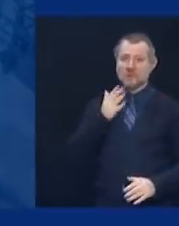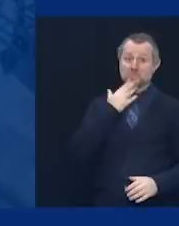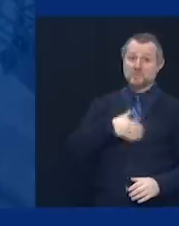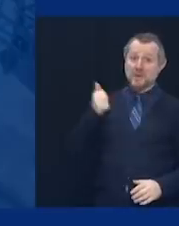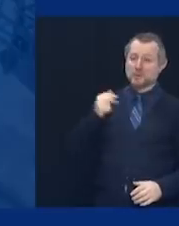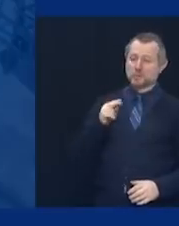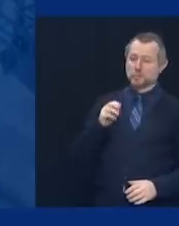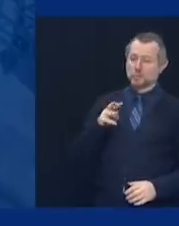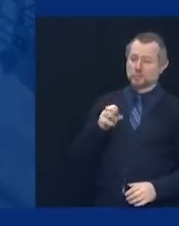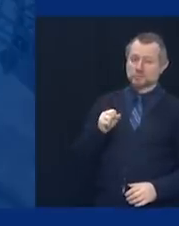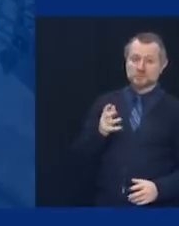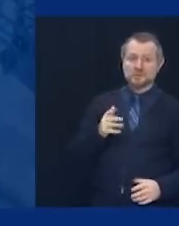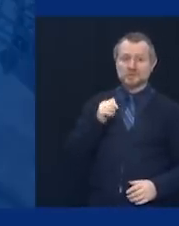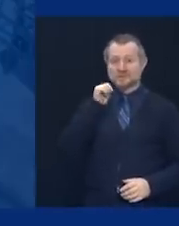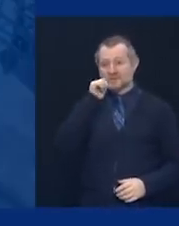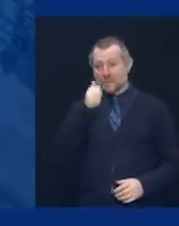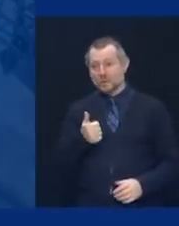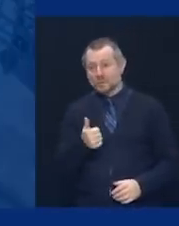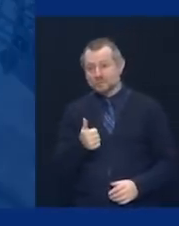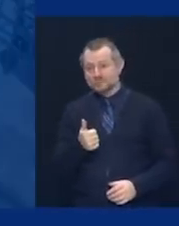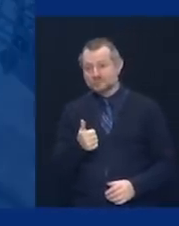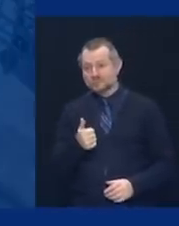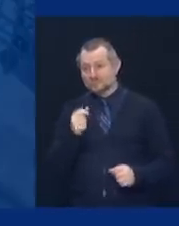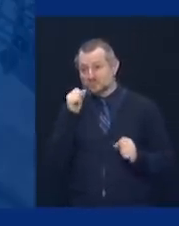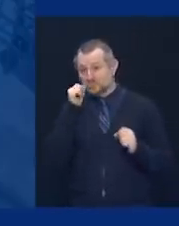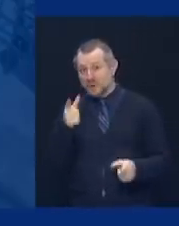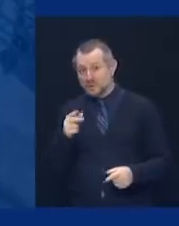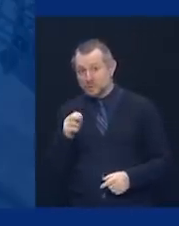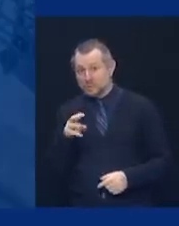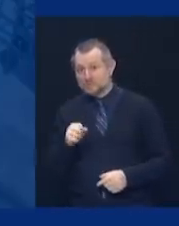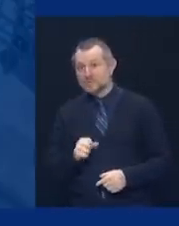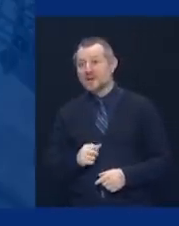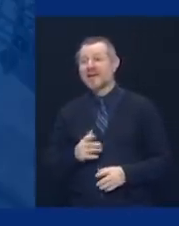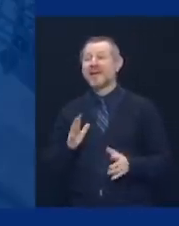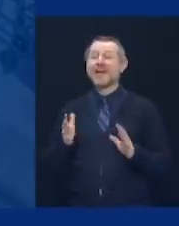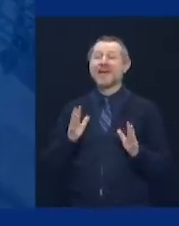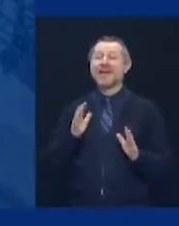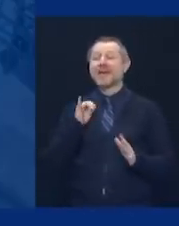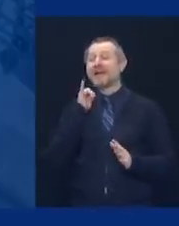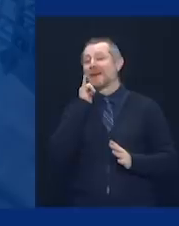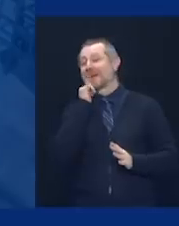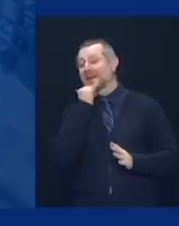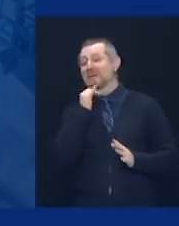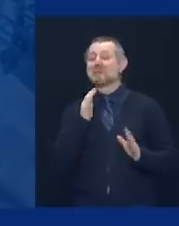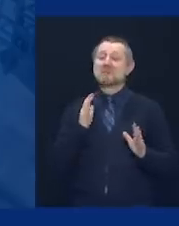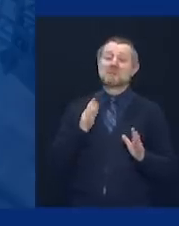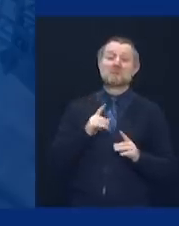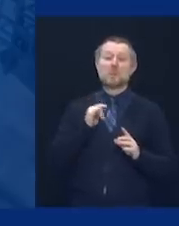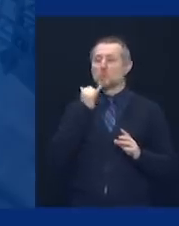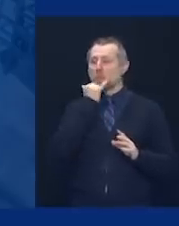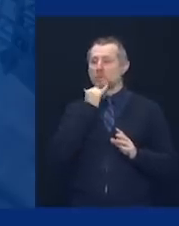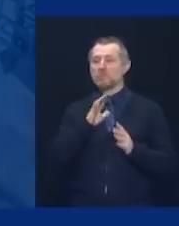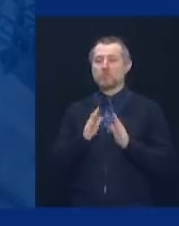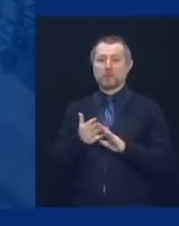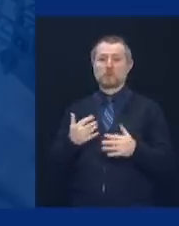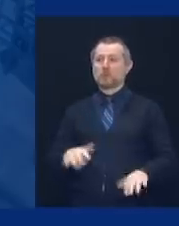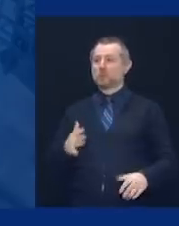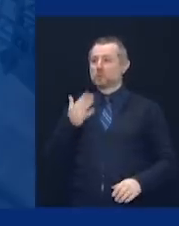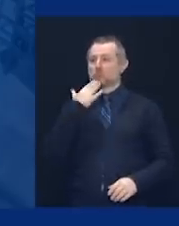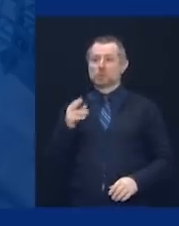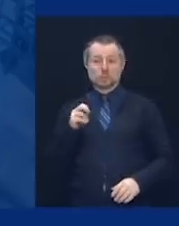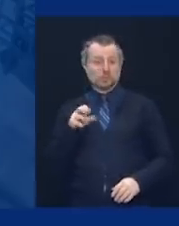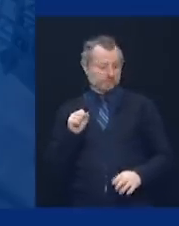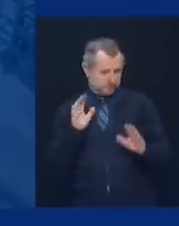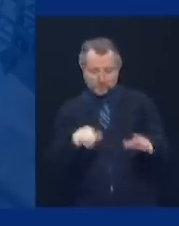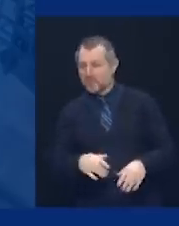surprising news, it's a little bit of a mistake, but a mistake that turned good. The supply